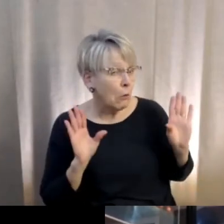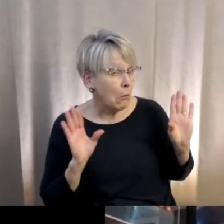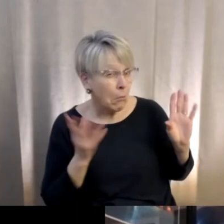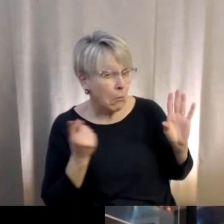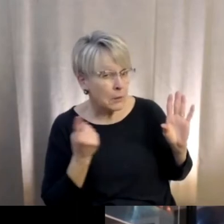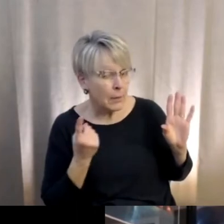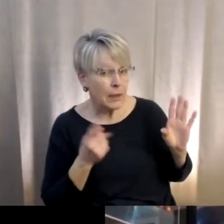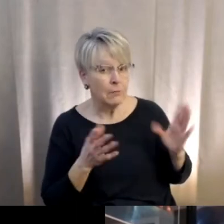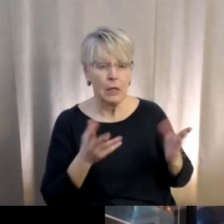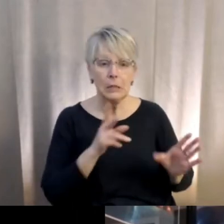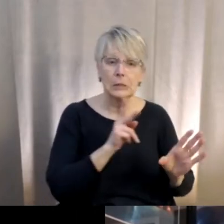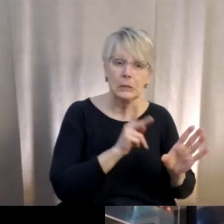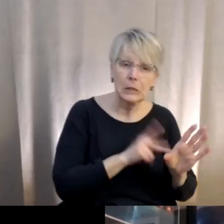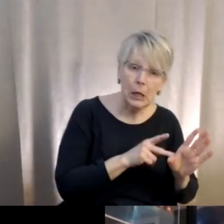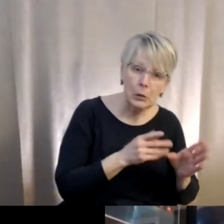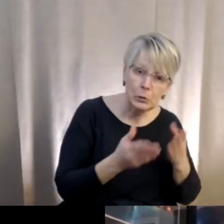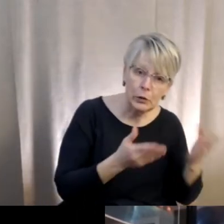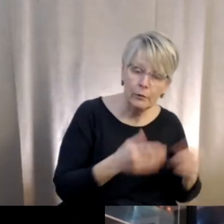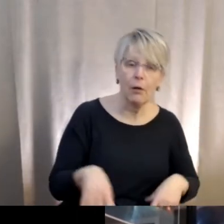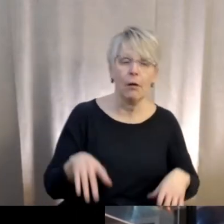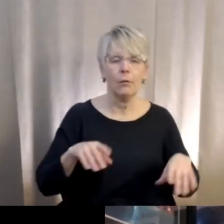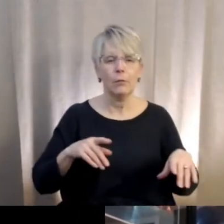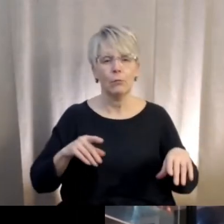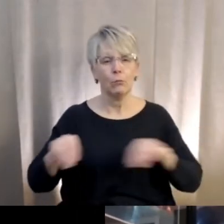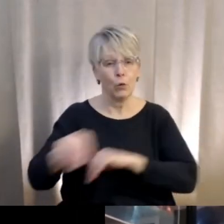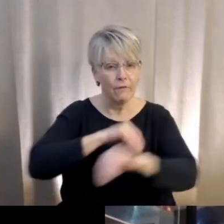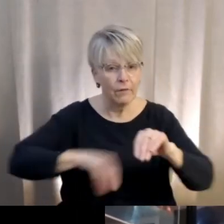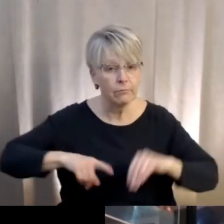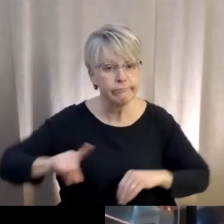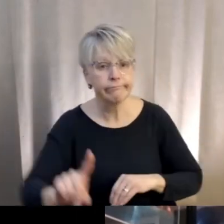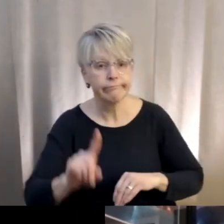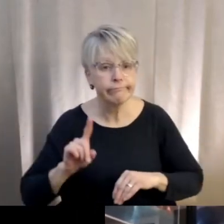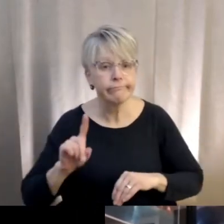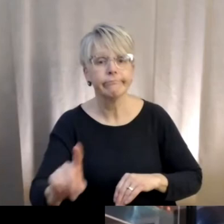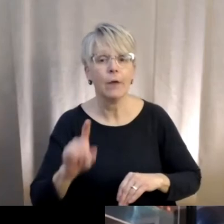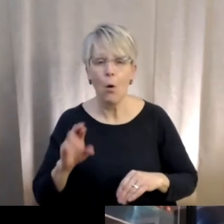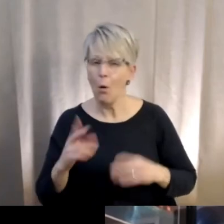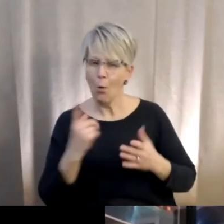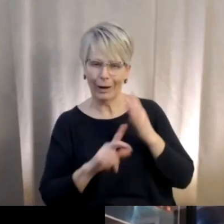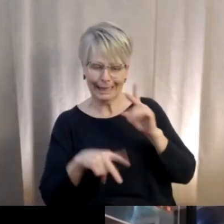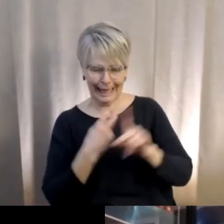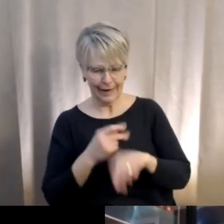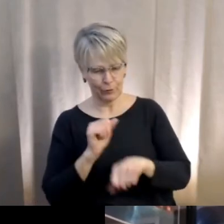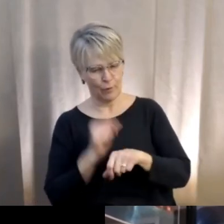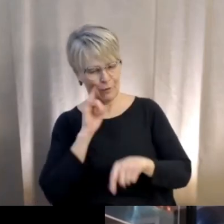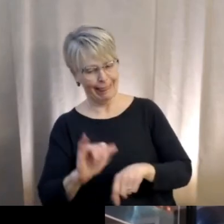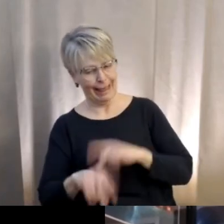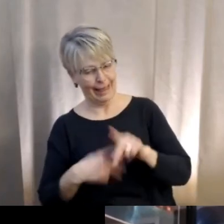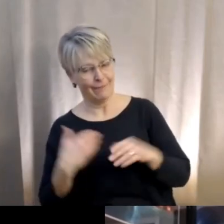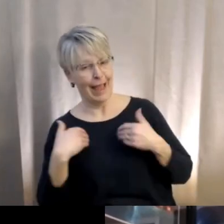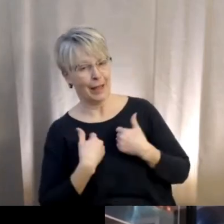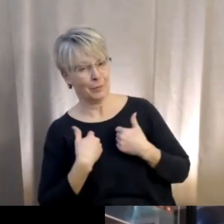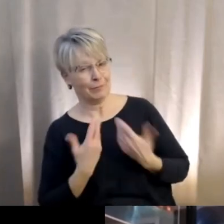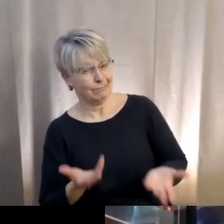know, psychiatric service animal, mobility service animal, or something, so I can kind of somewhat understand for what? I guess